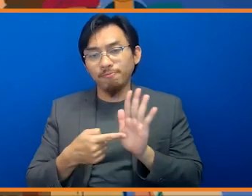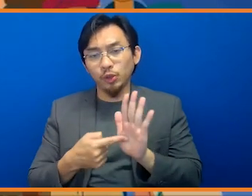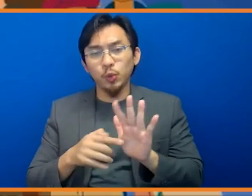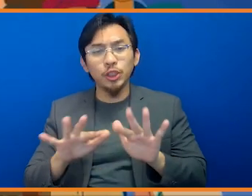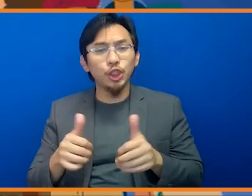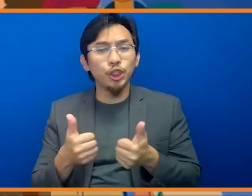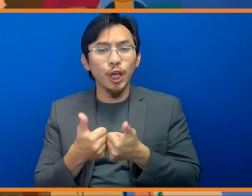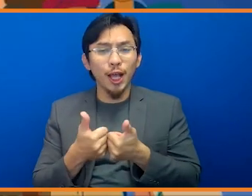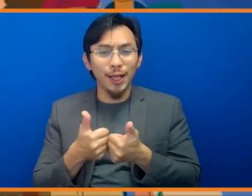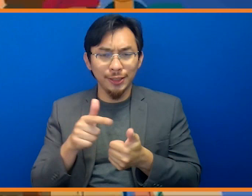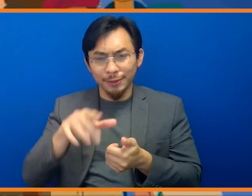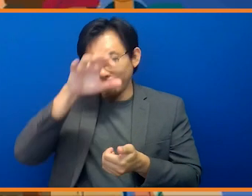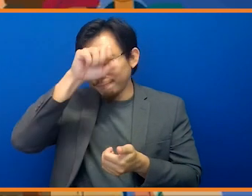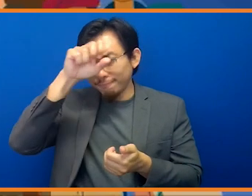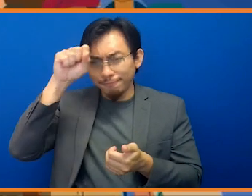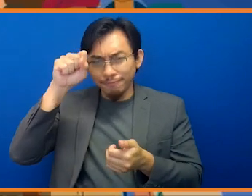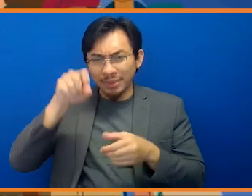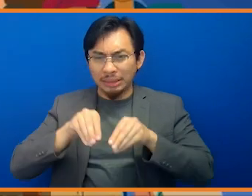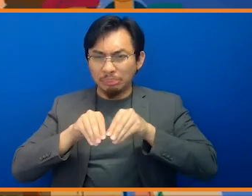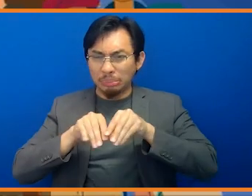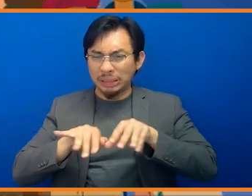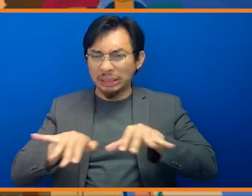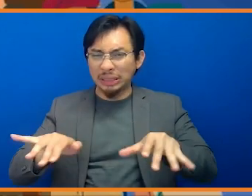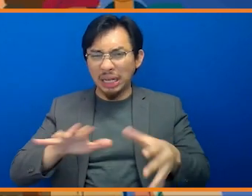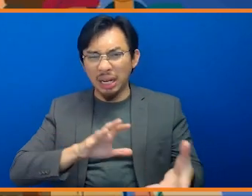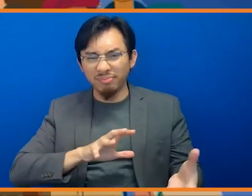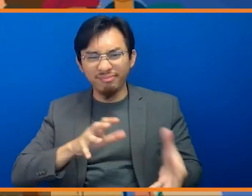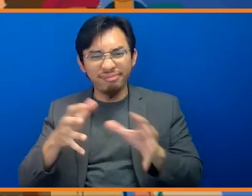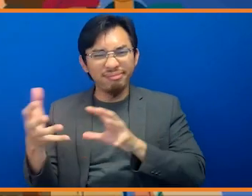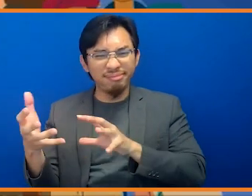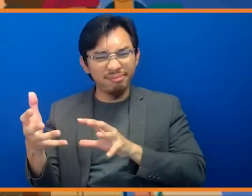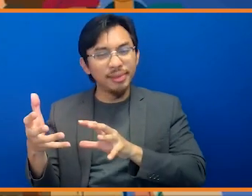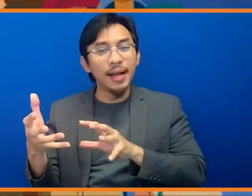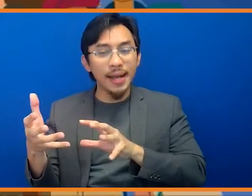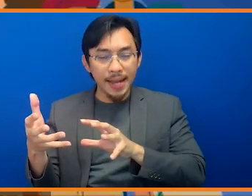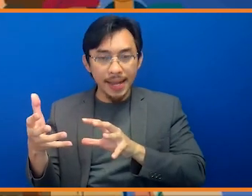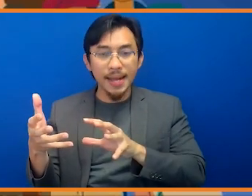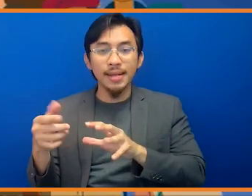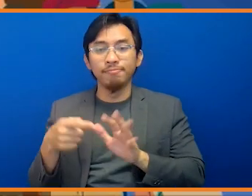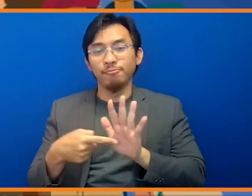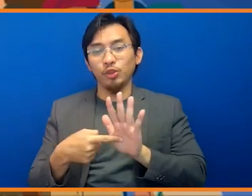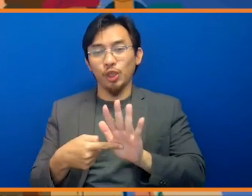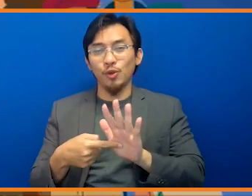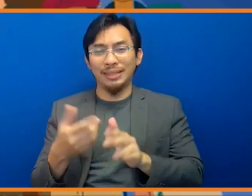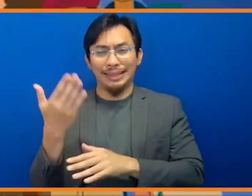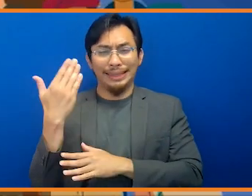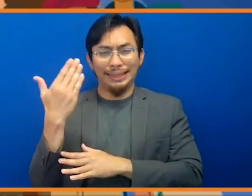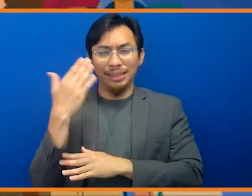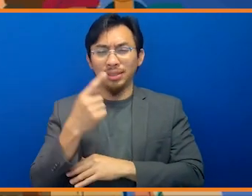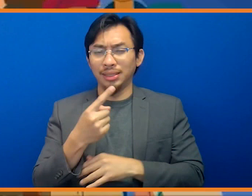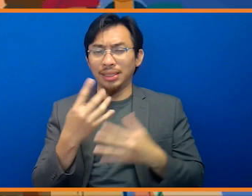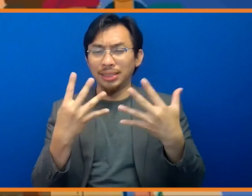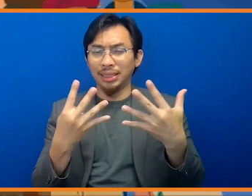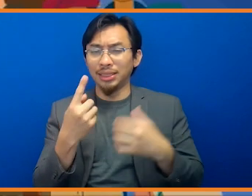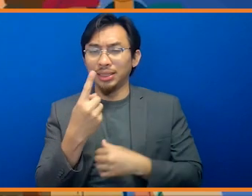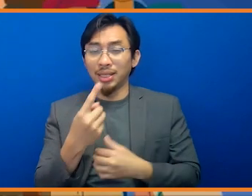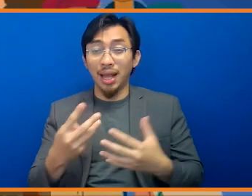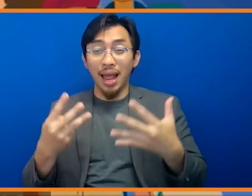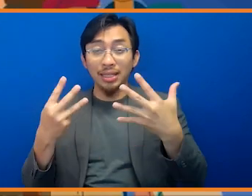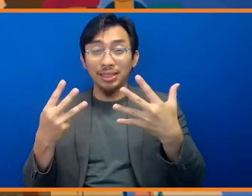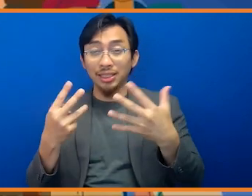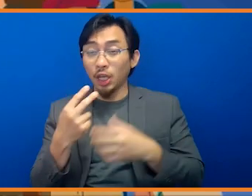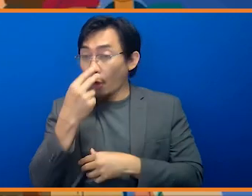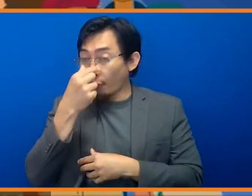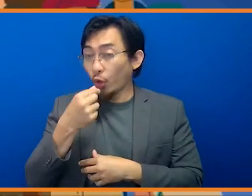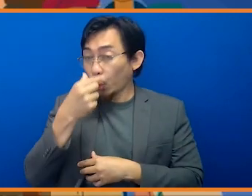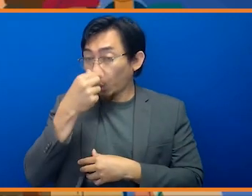challenges of collective memory of pandemics and disasters, showing the case of 1918